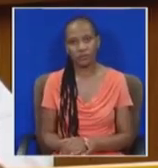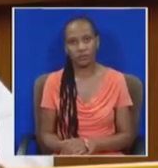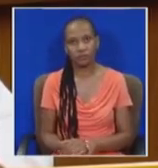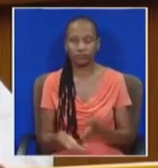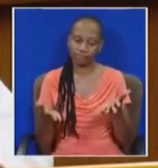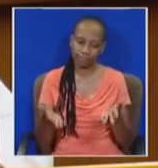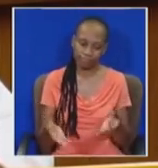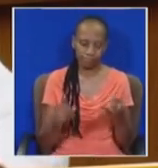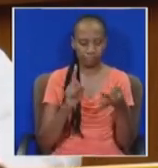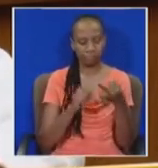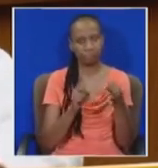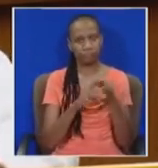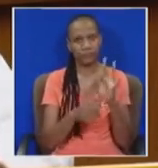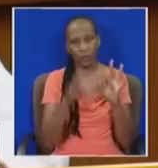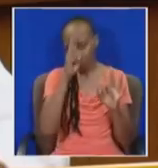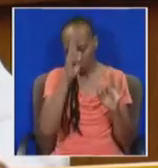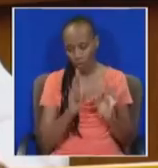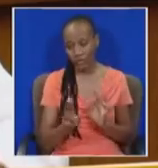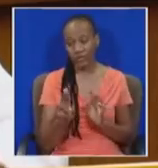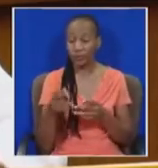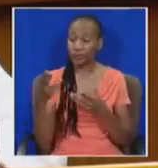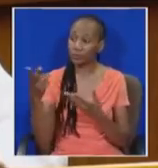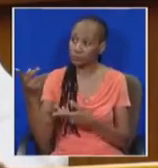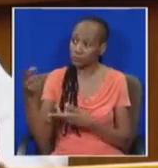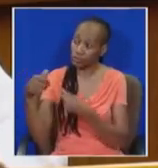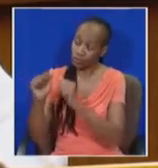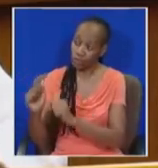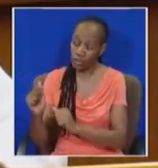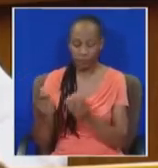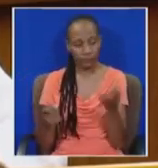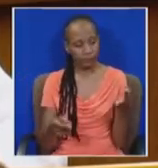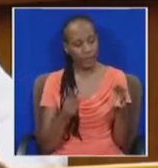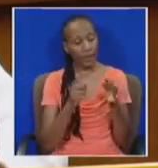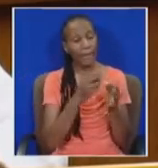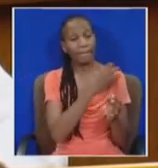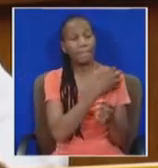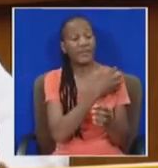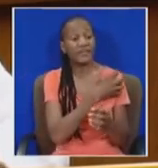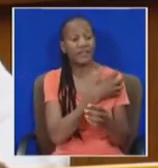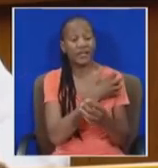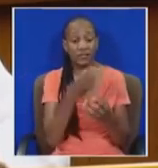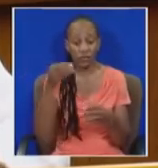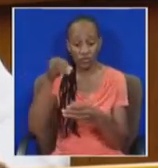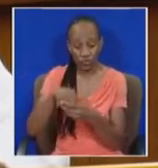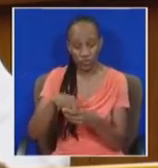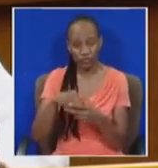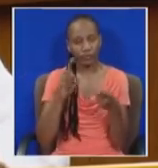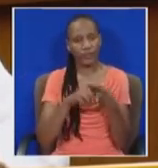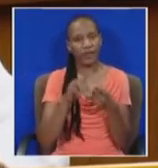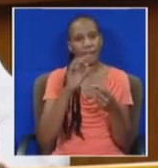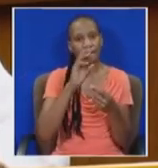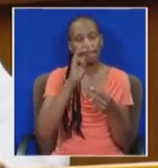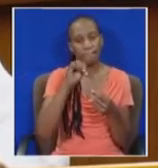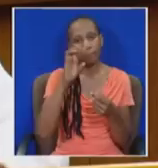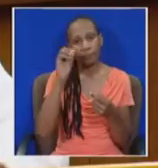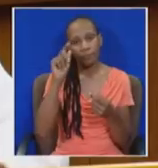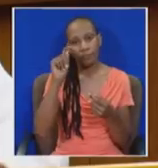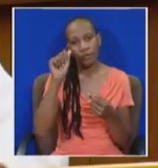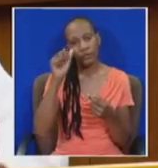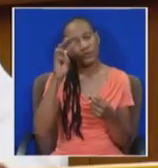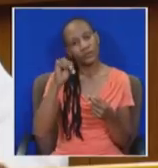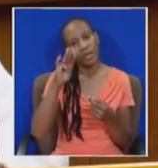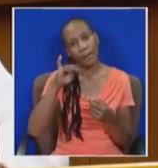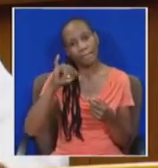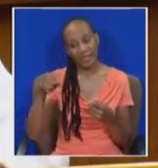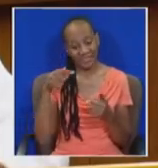speakers, honourable chairperson, are the ministers implicated in state capture. Faith Mutambi, who knowingly and